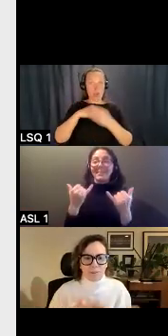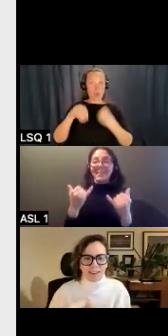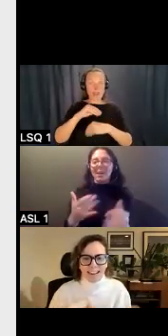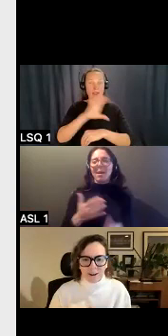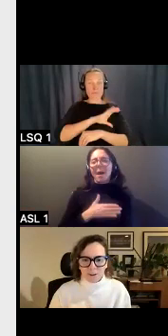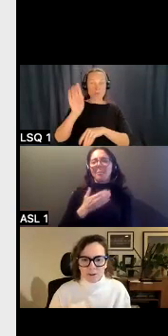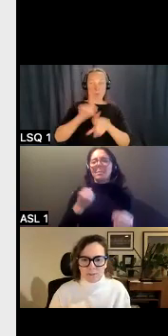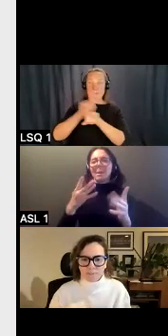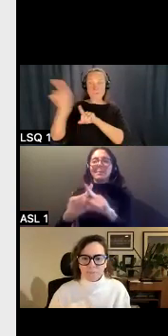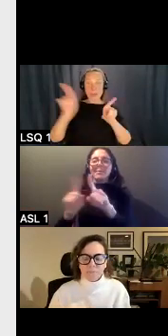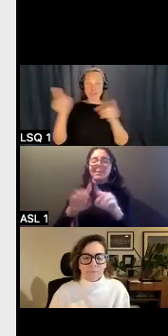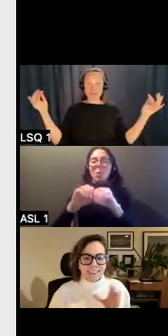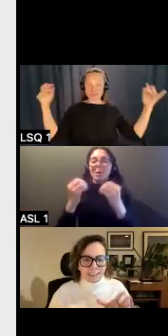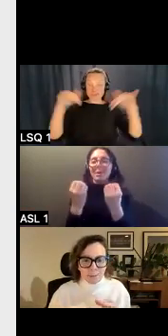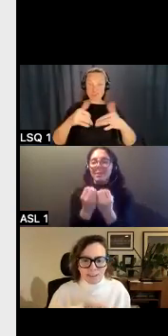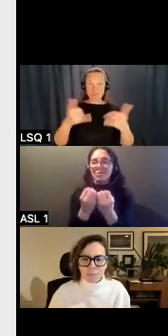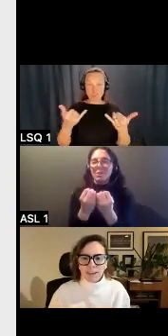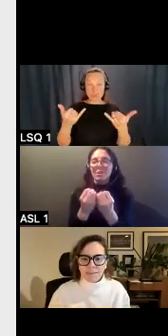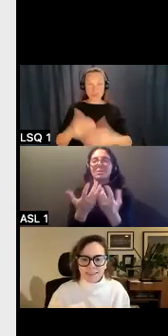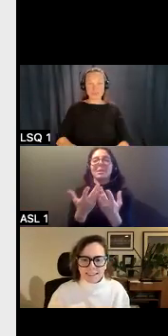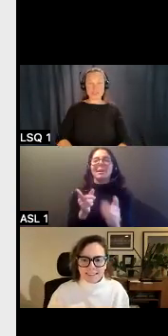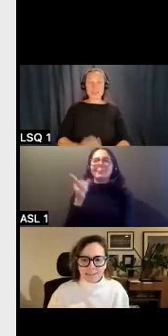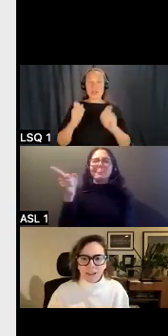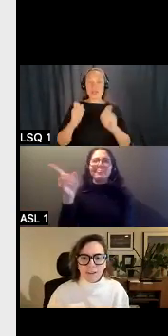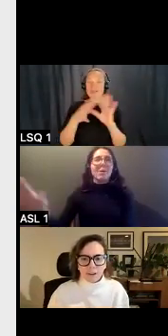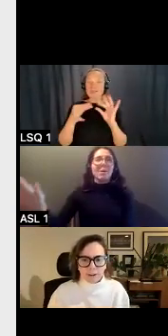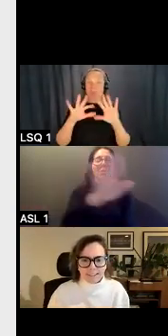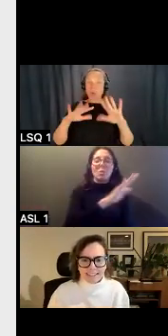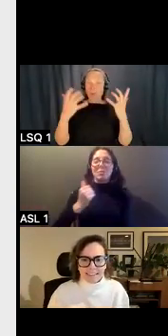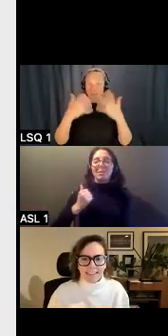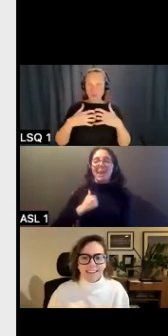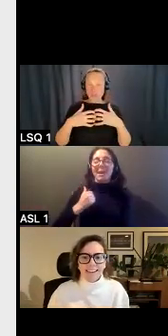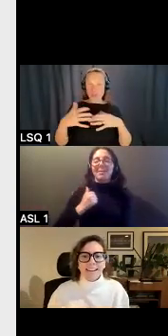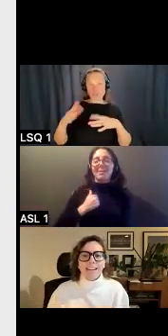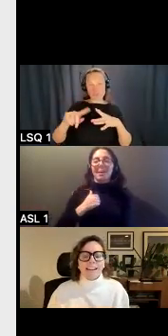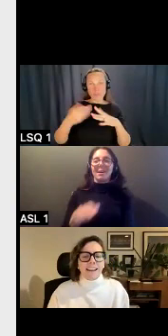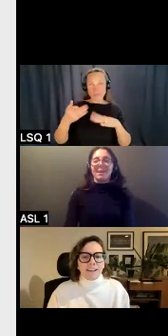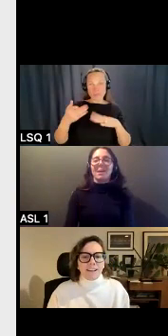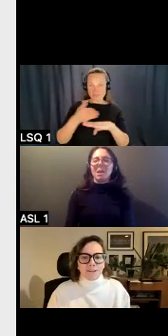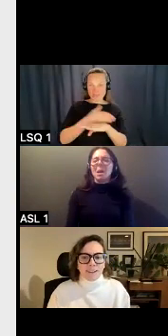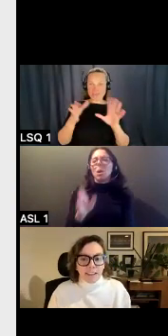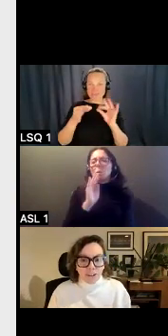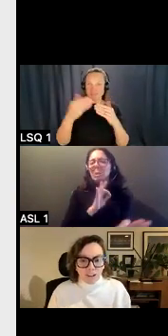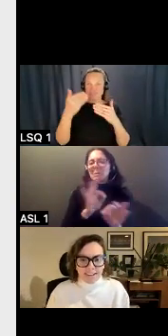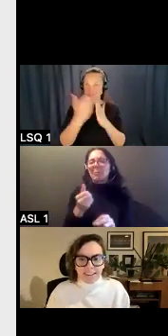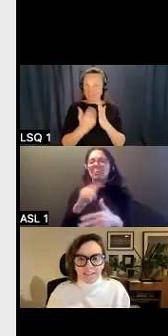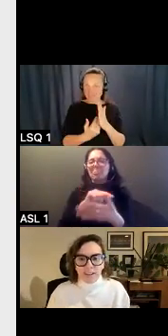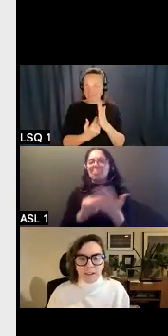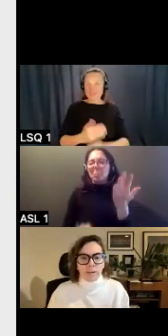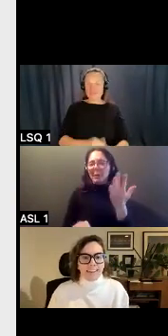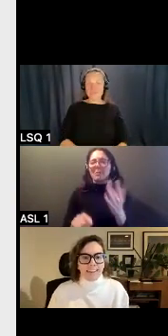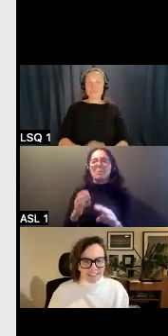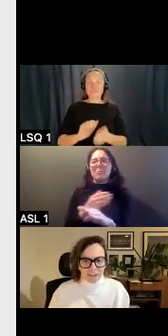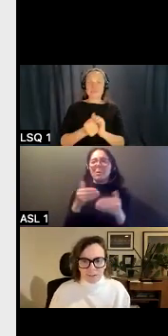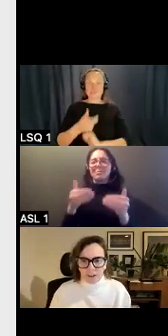organizations that are working from one side of the country to the other. Few little points before starting. So this session today is